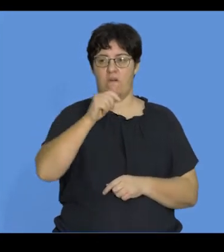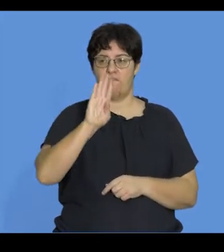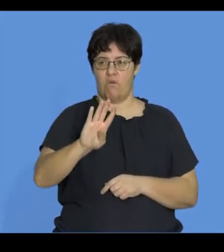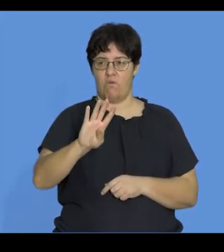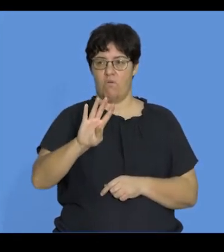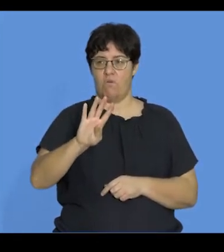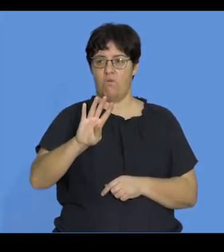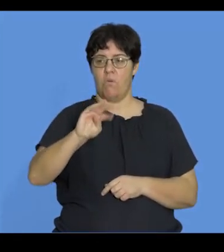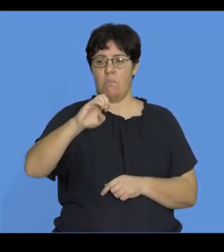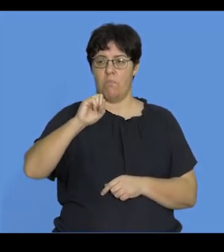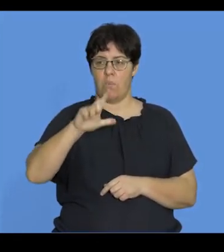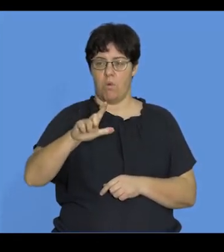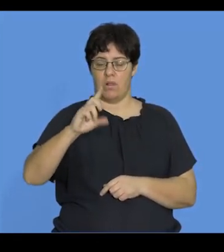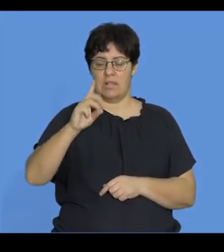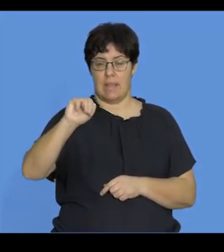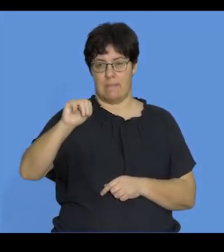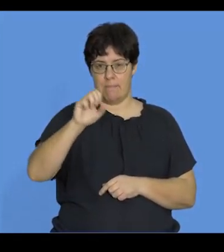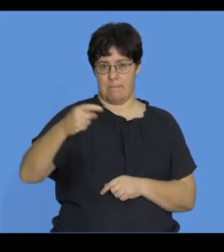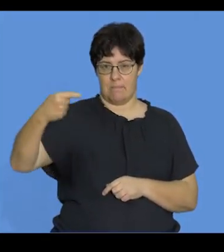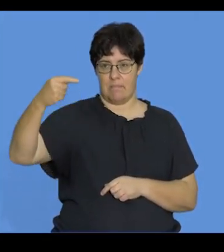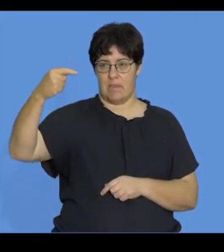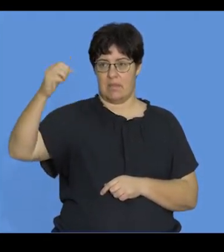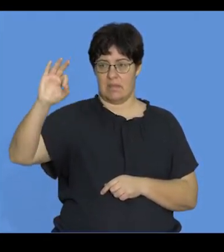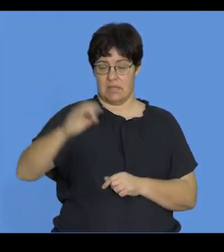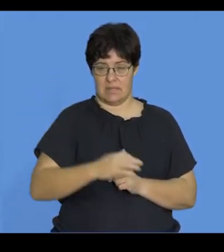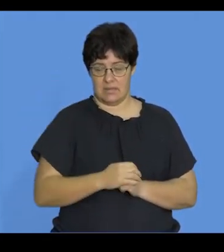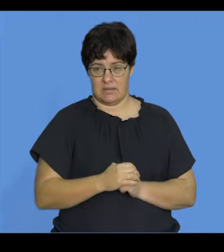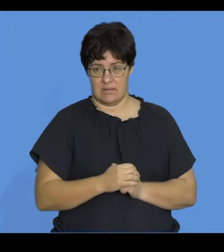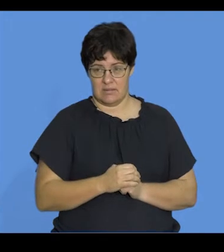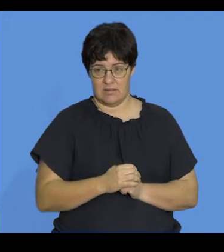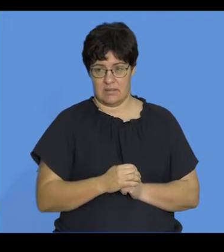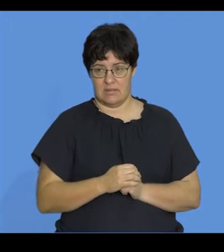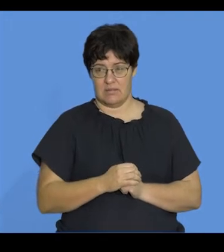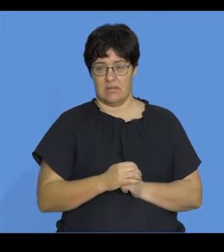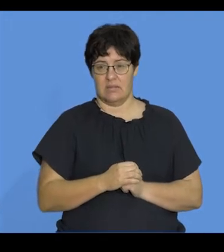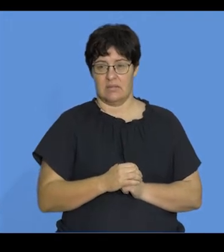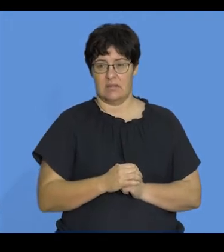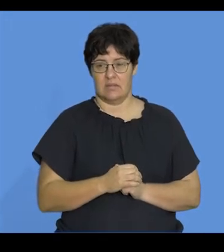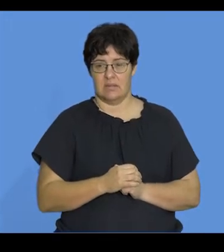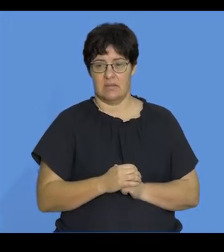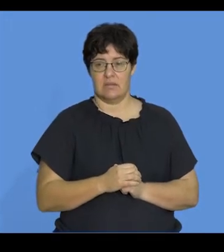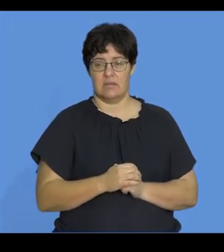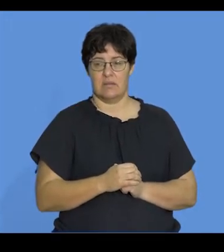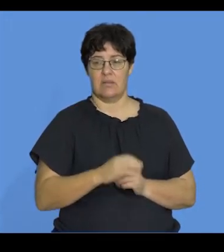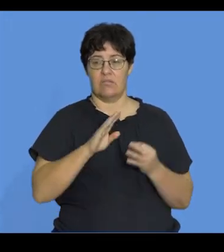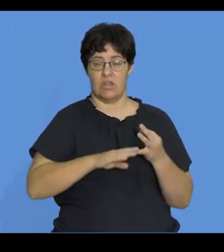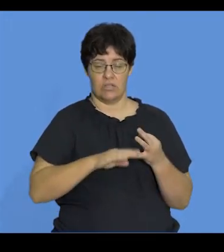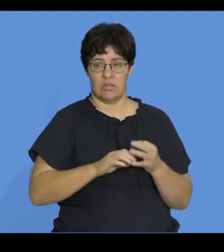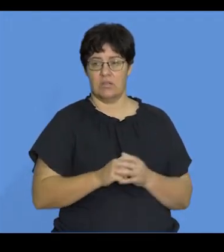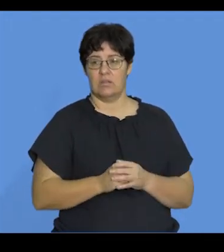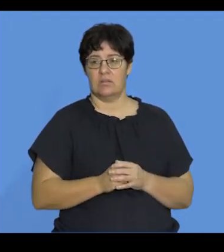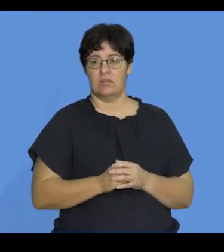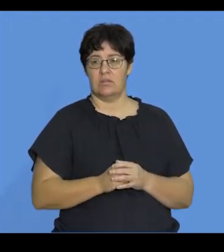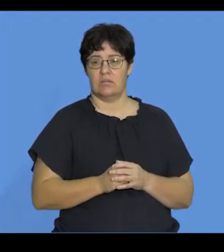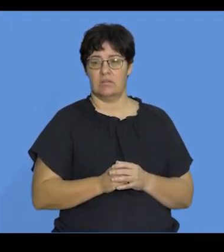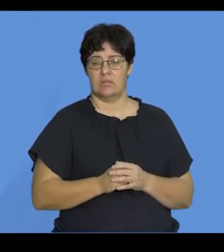okay? Okay, mole per cubic decimeter of the ion. The second one will also give